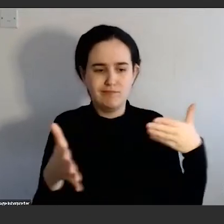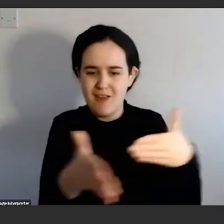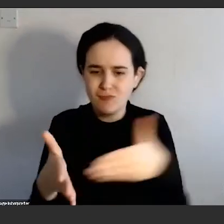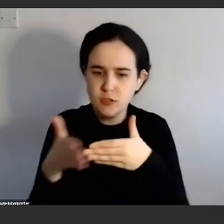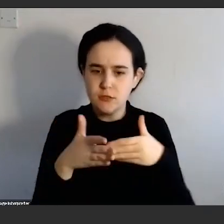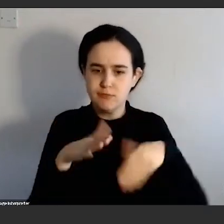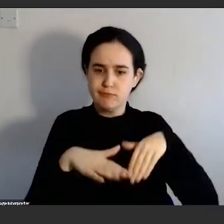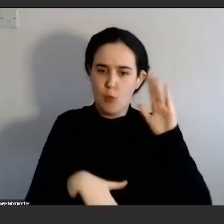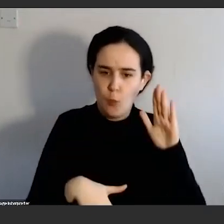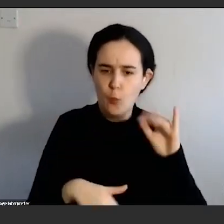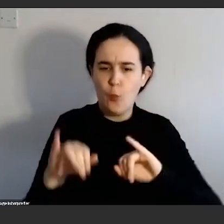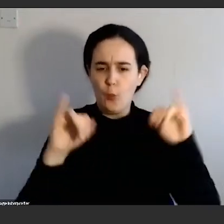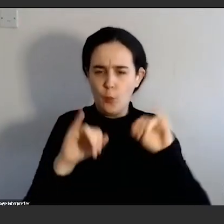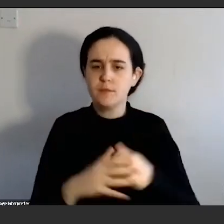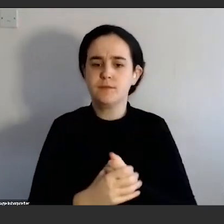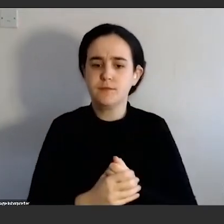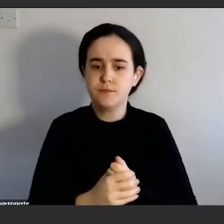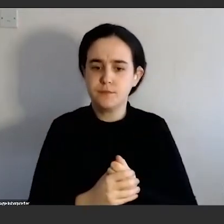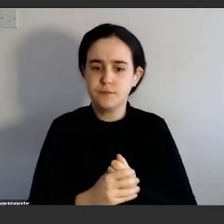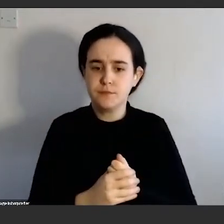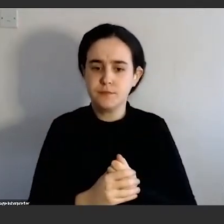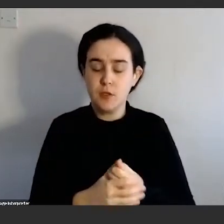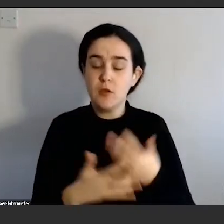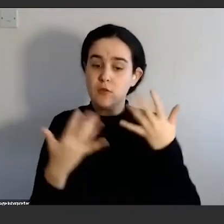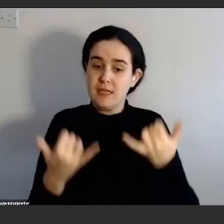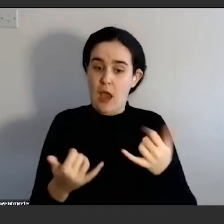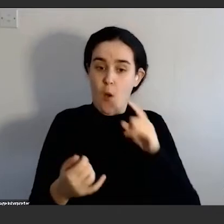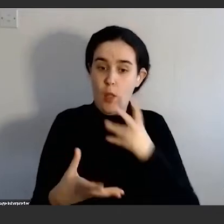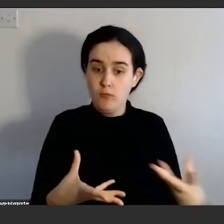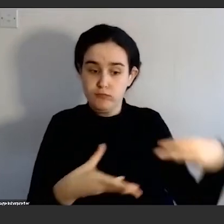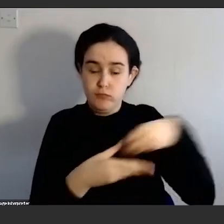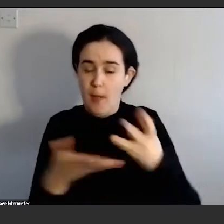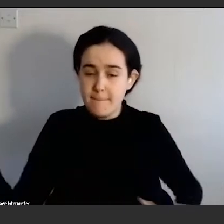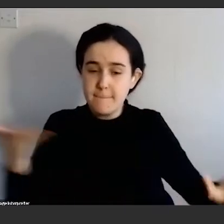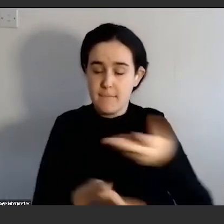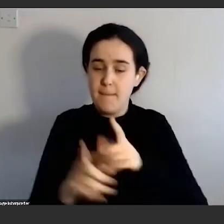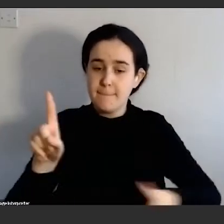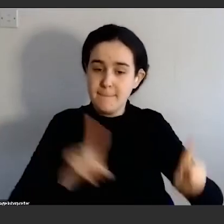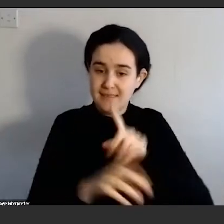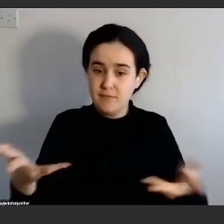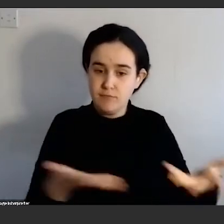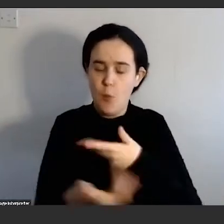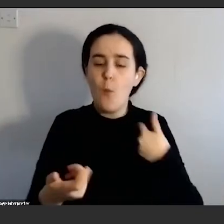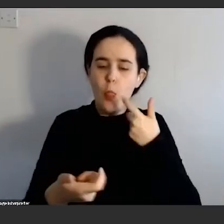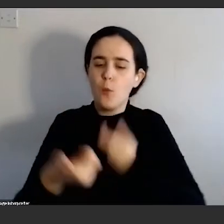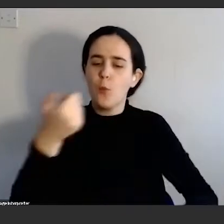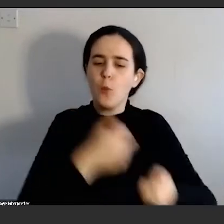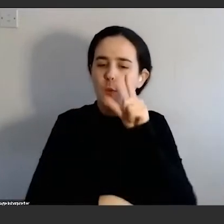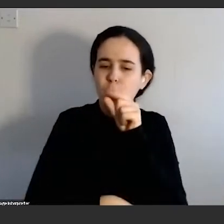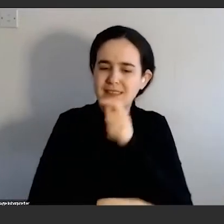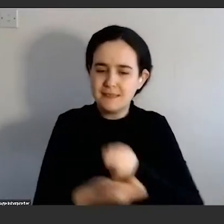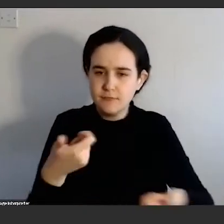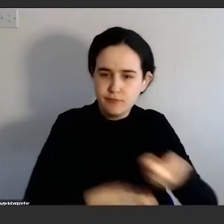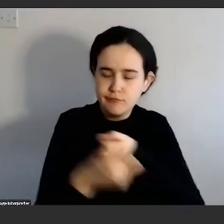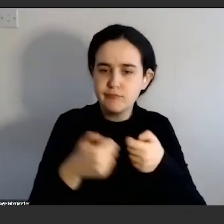tweet. Let's see the reality. Dr. Natalia Kanu joins us to talk about disability inclusion from the UNFPA. Natalia,